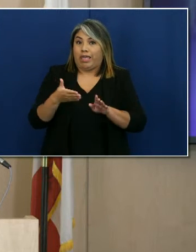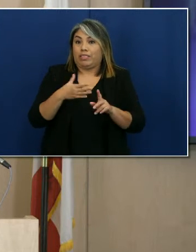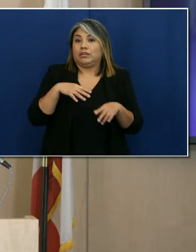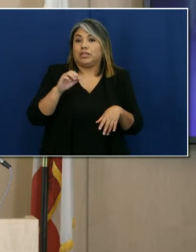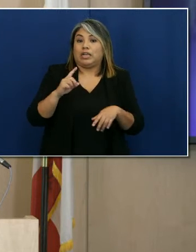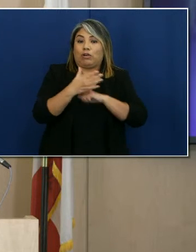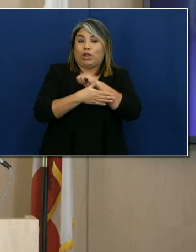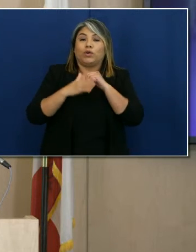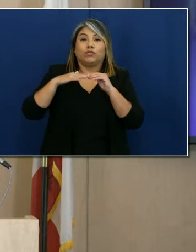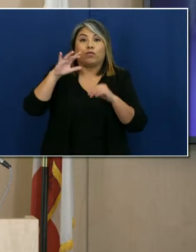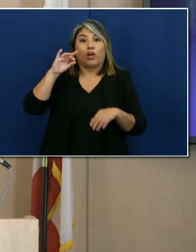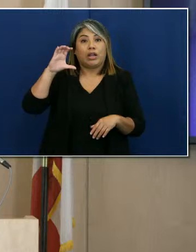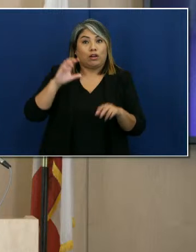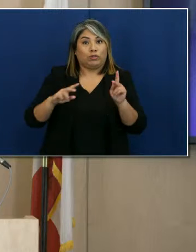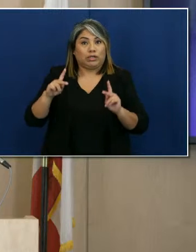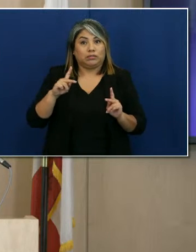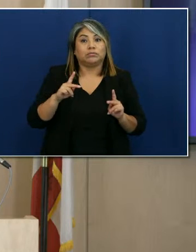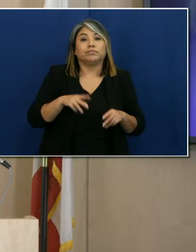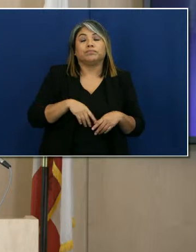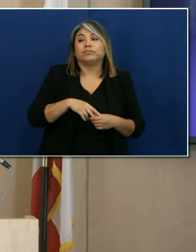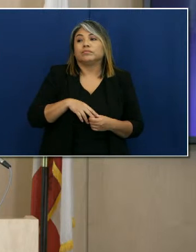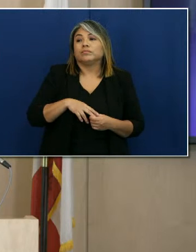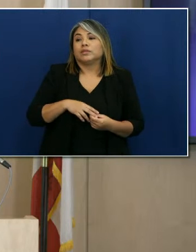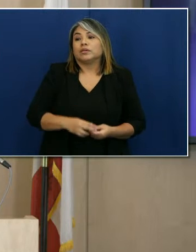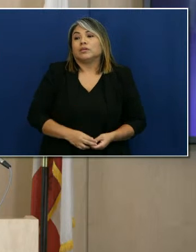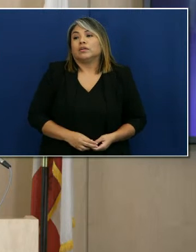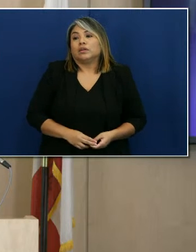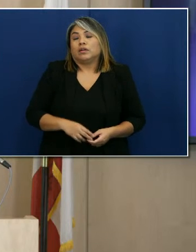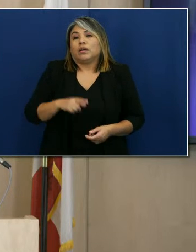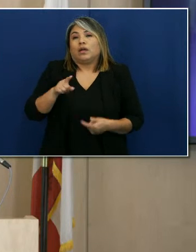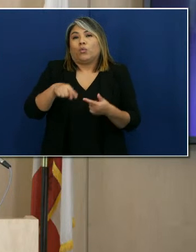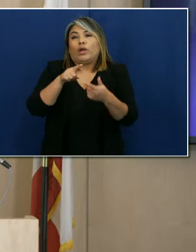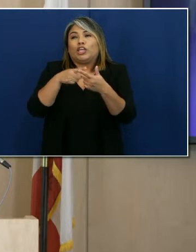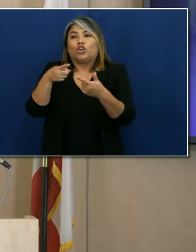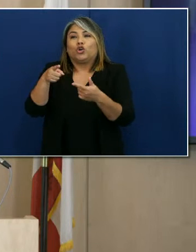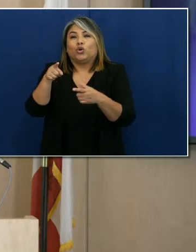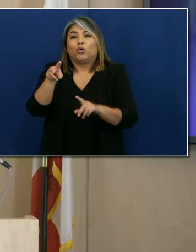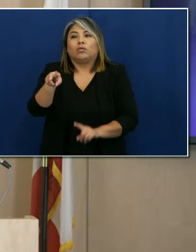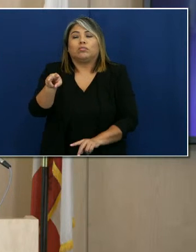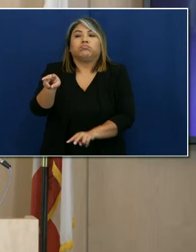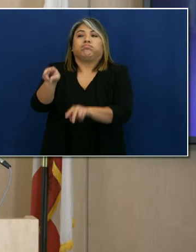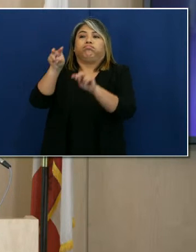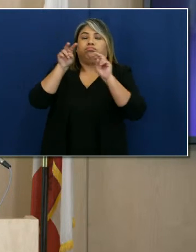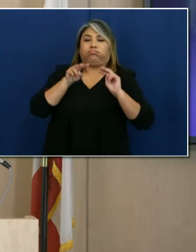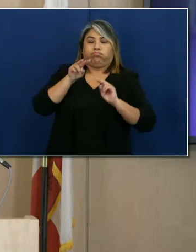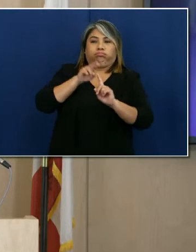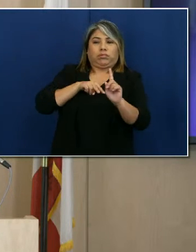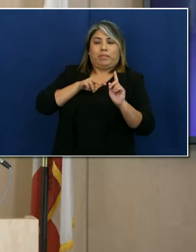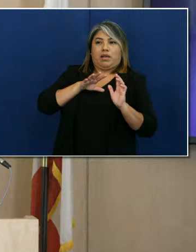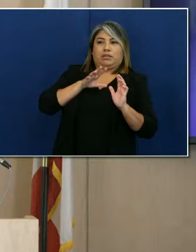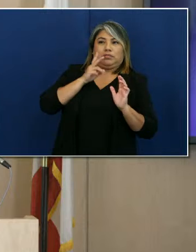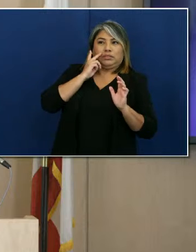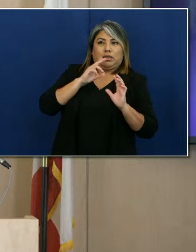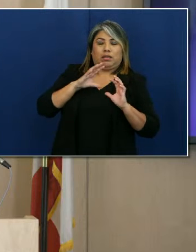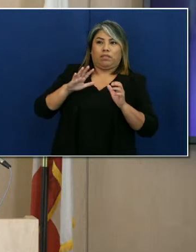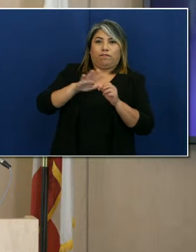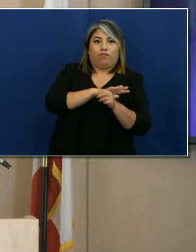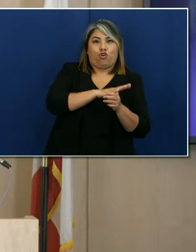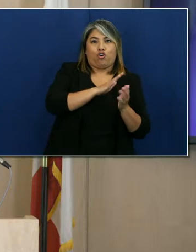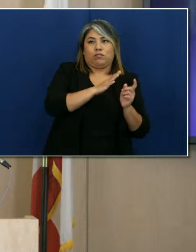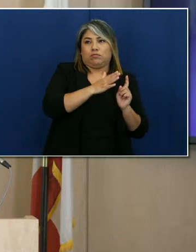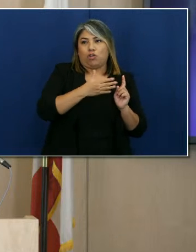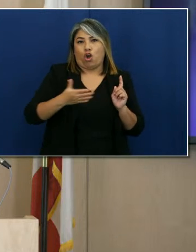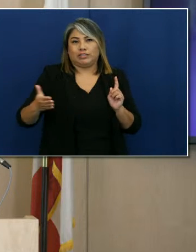over 800. When you step back and look at the full loss the pandemic has caused in the region, what's